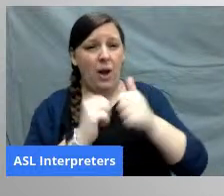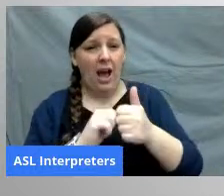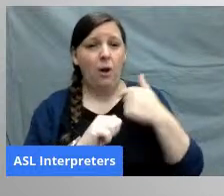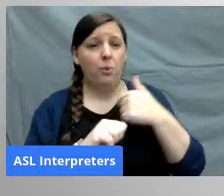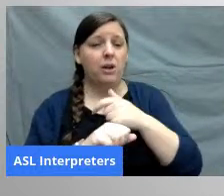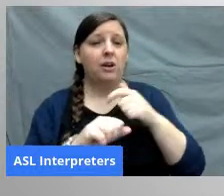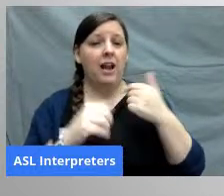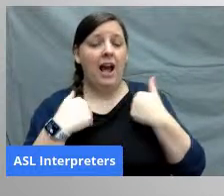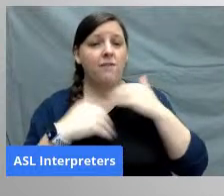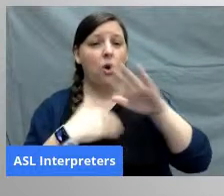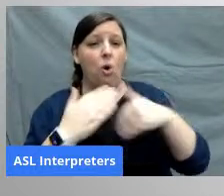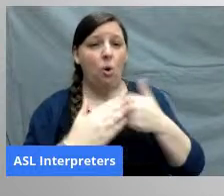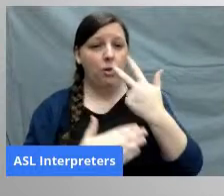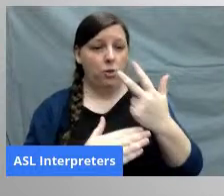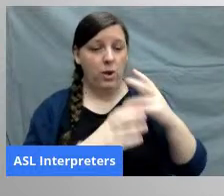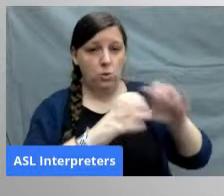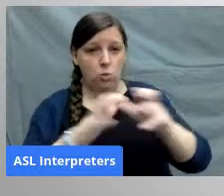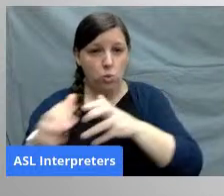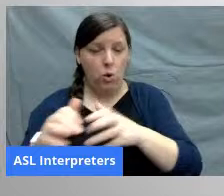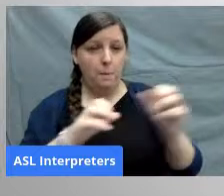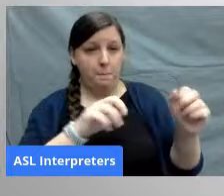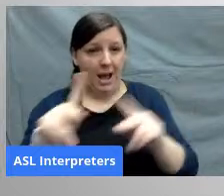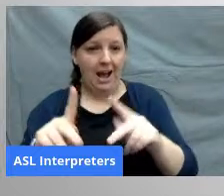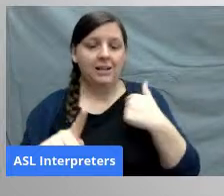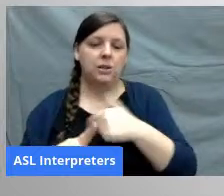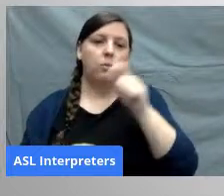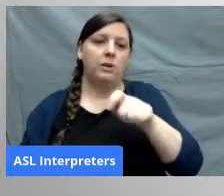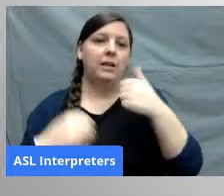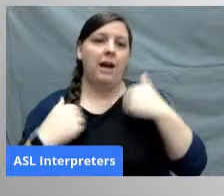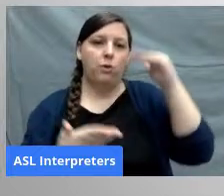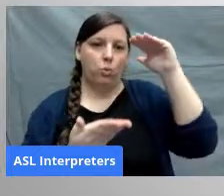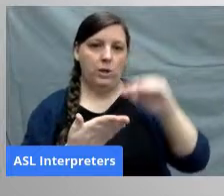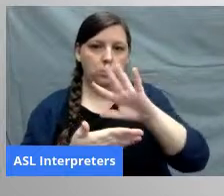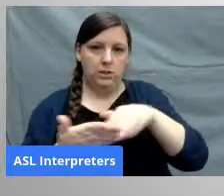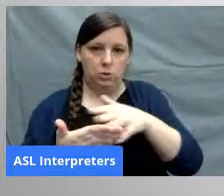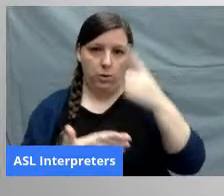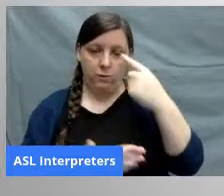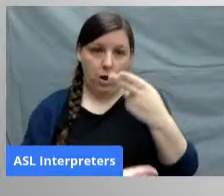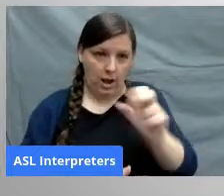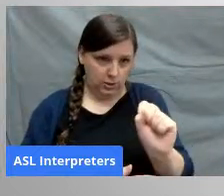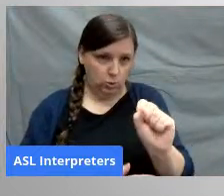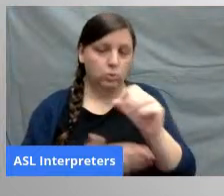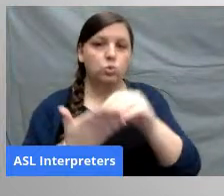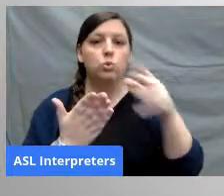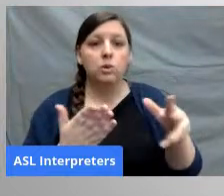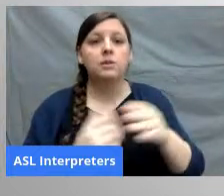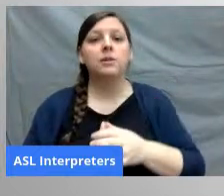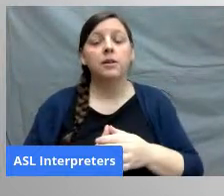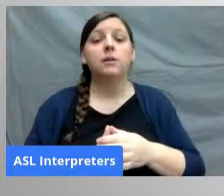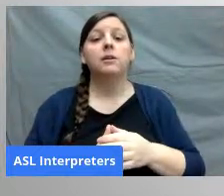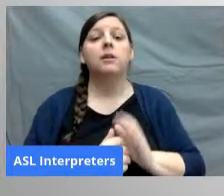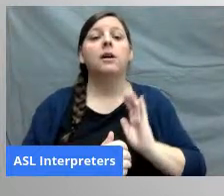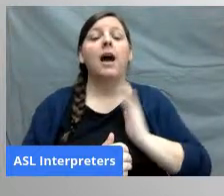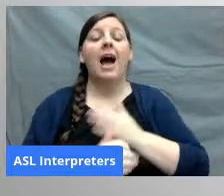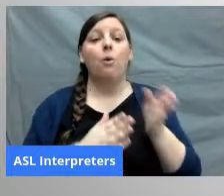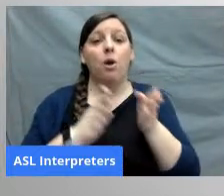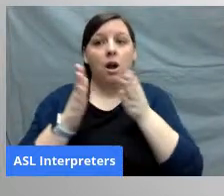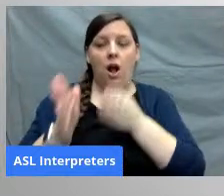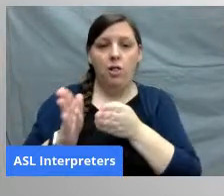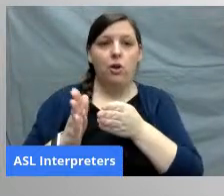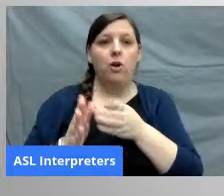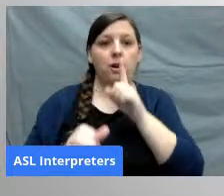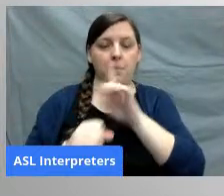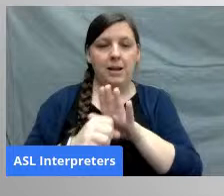reduced schedule for our high school students. And then our other commitment as we continue to improve with feedback from